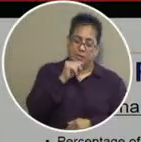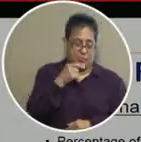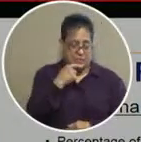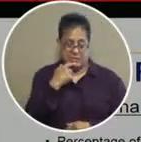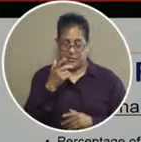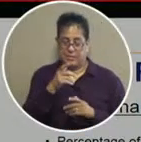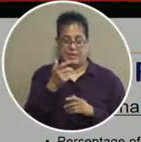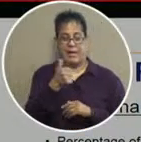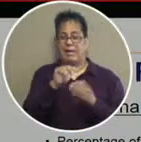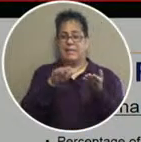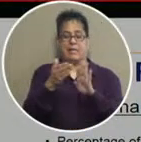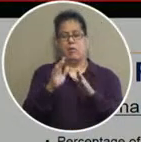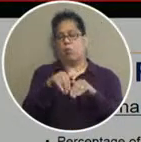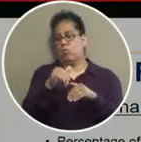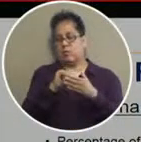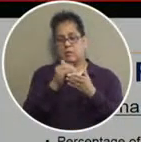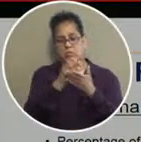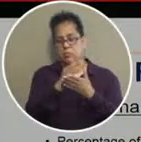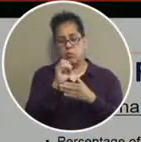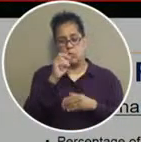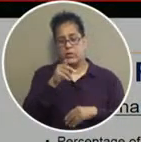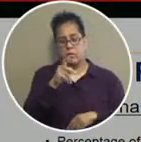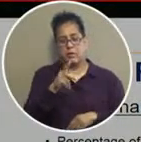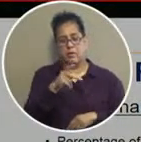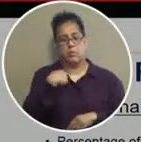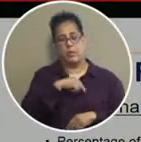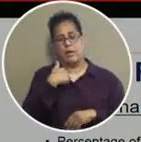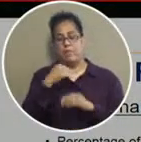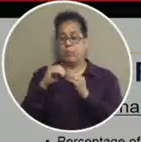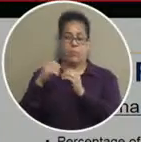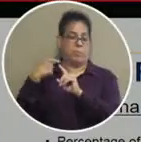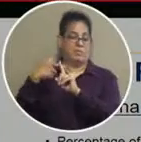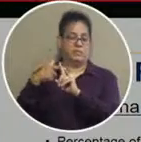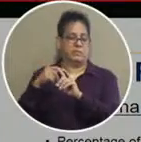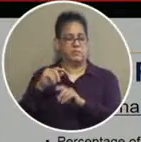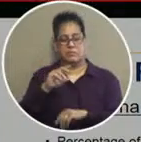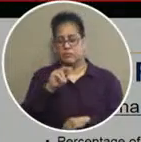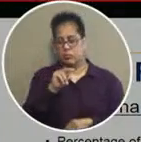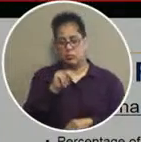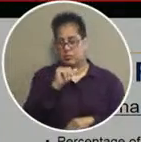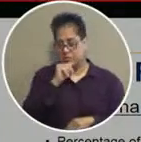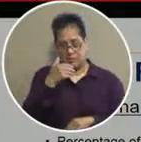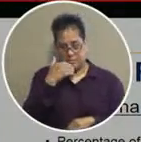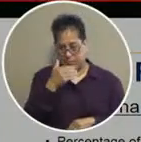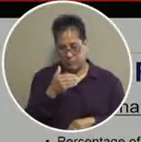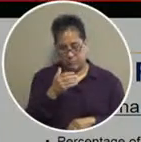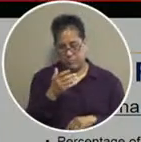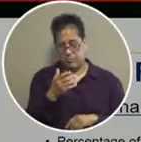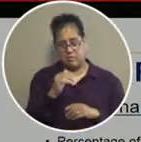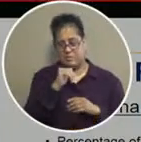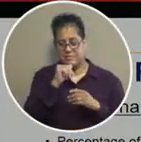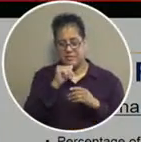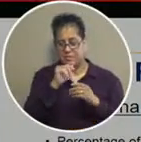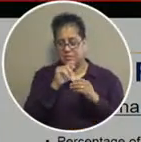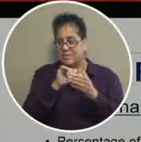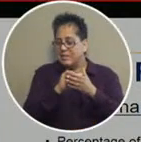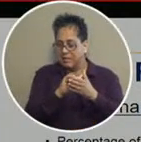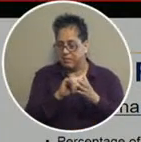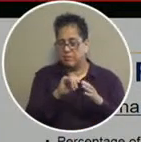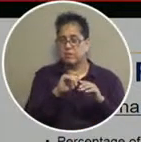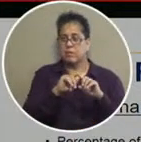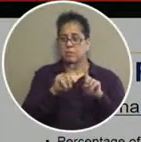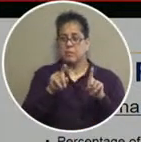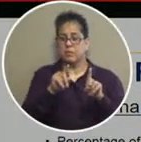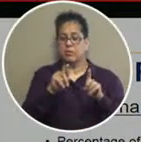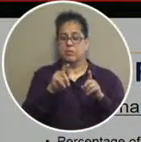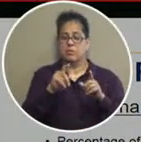any death is okay. That's not to say that it's okay that we're having more positives. None of that is what this is about. But to put in